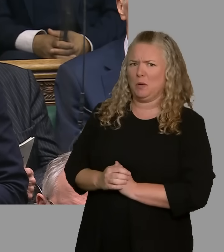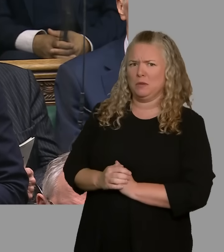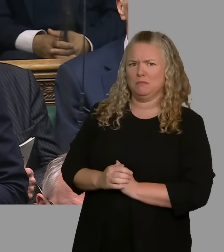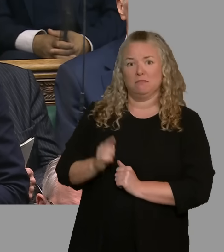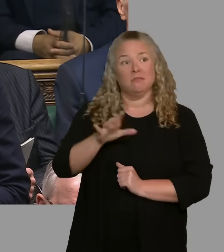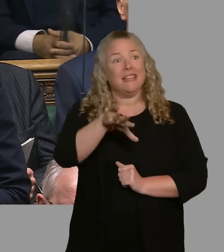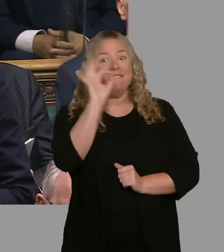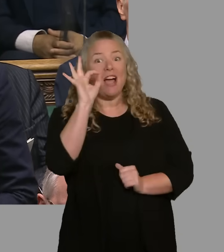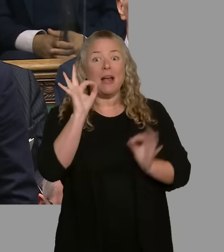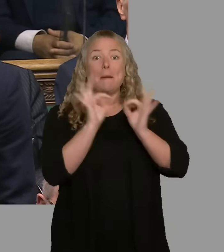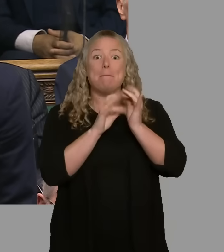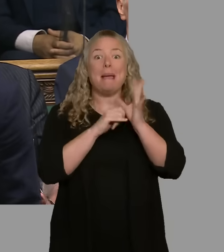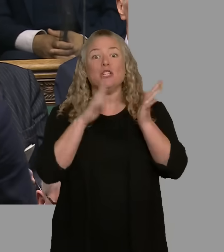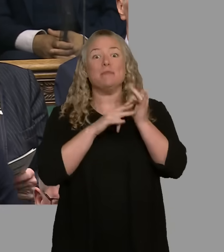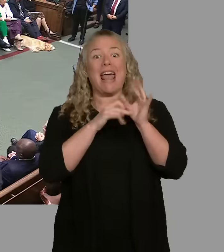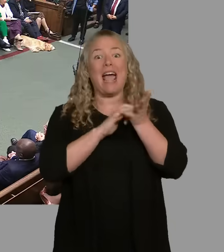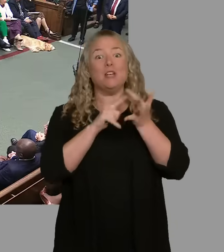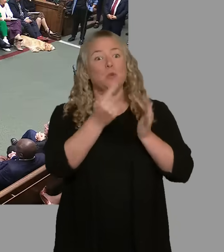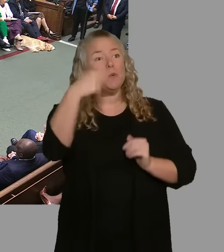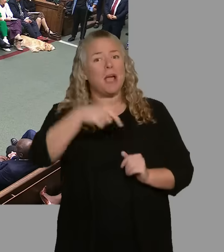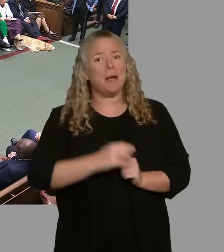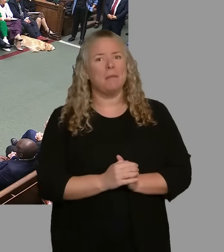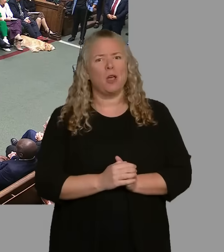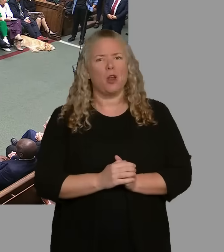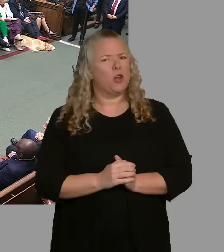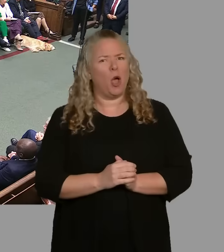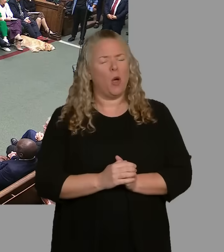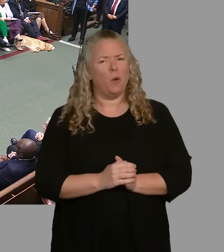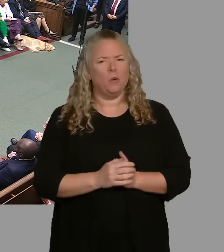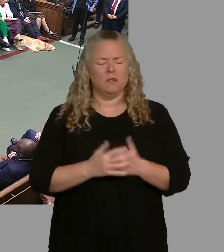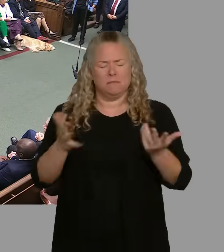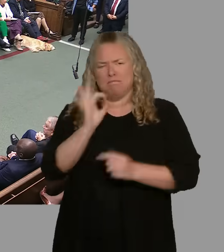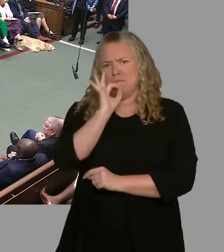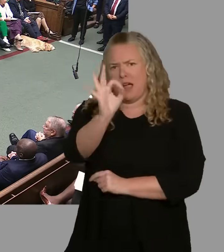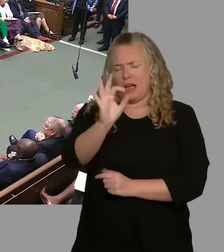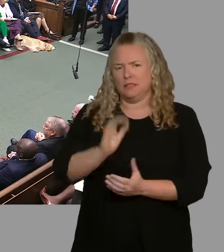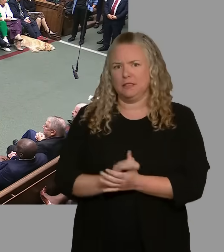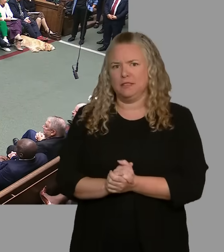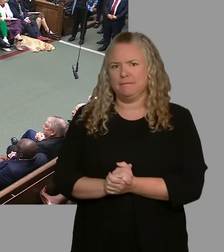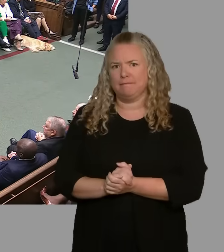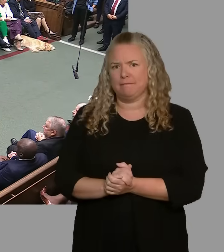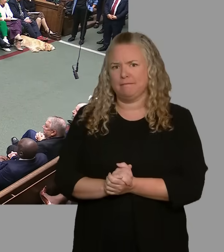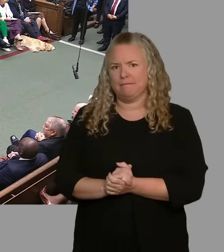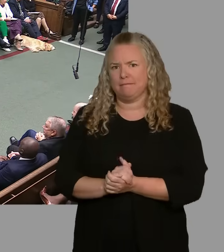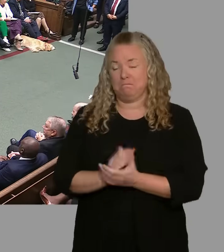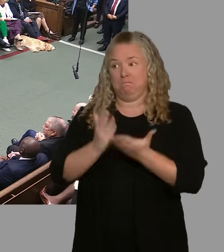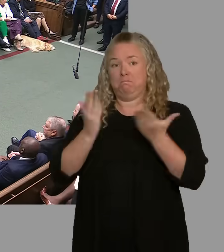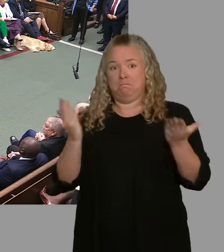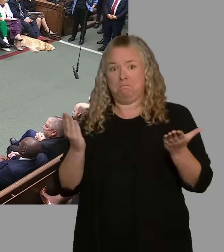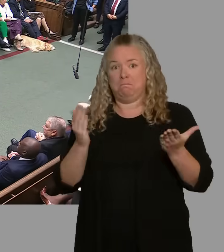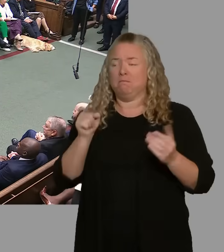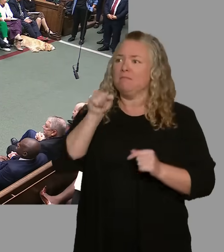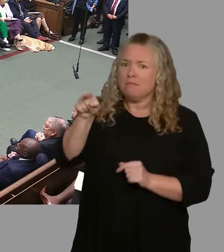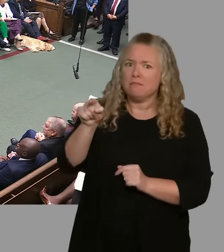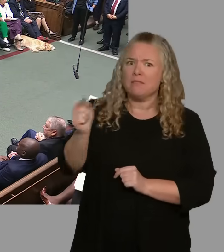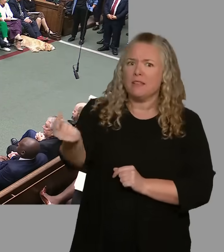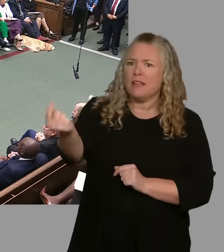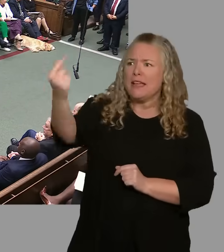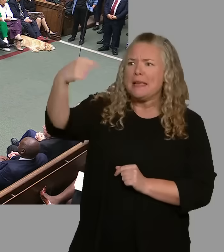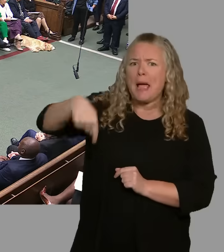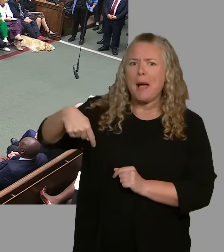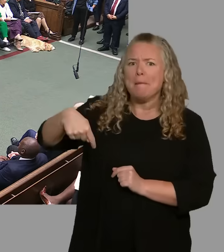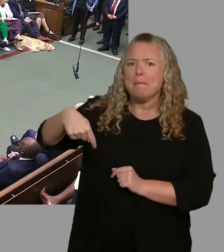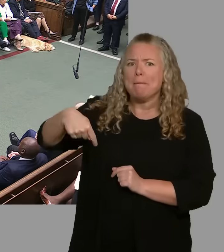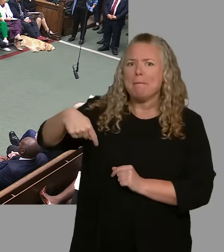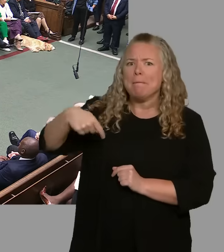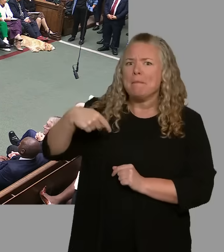whilst children starve? Mr. Speaker, for the record, we have suspended arms that could be used in Gaza, we have sanctioned